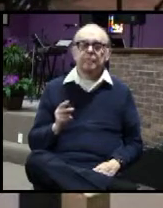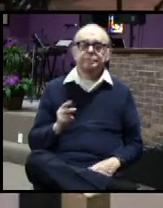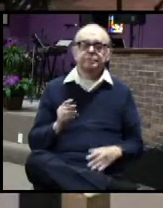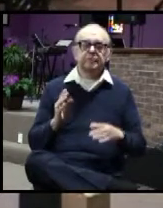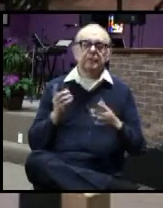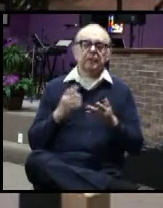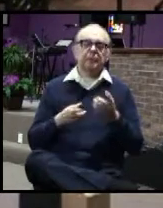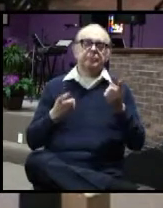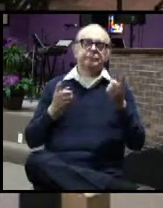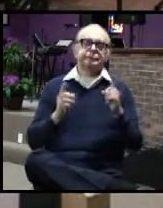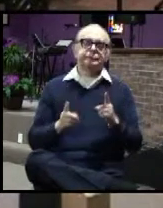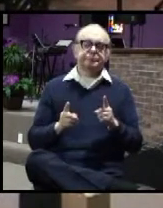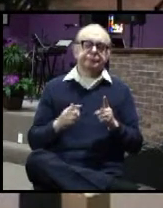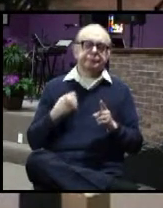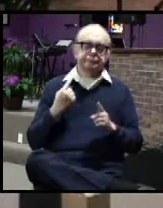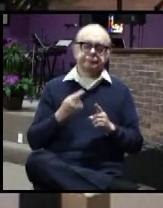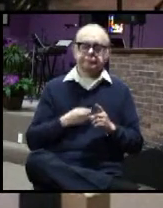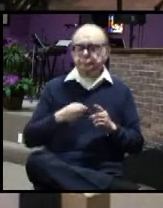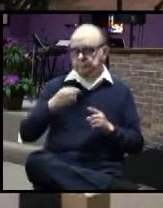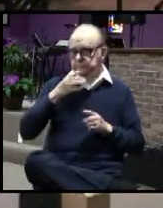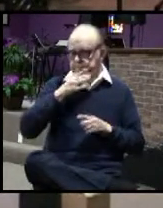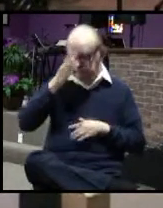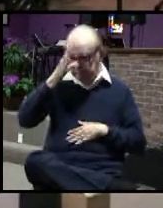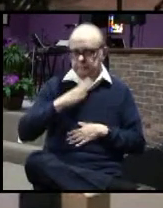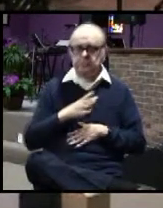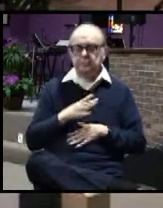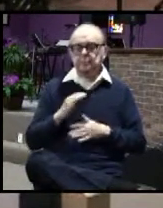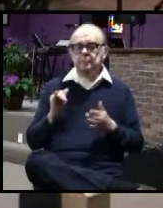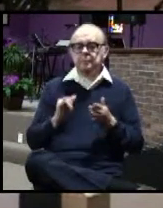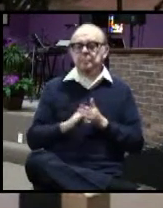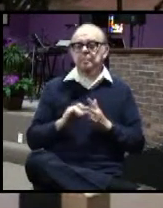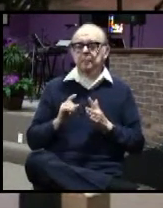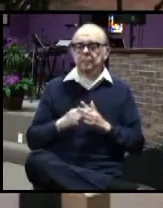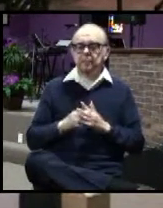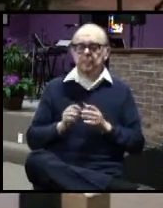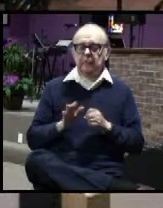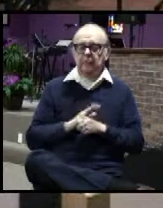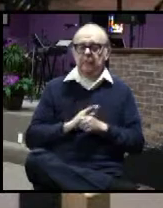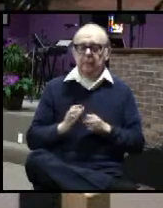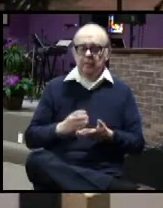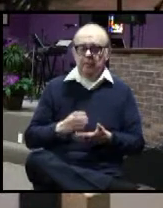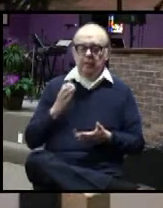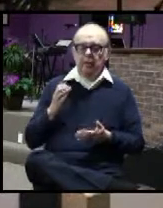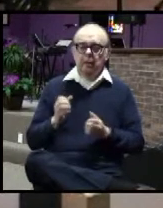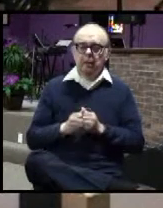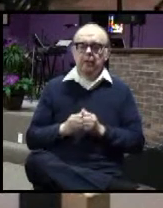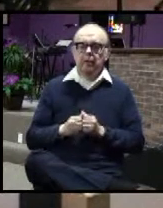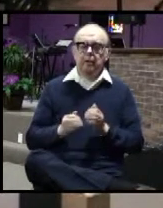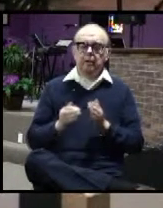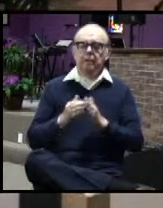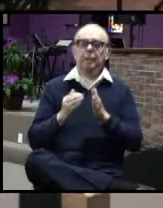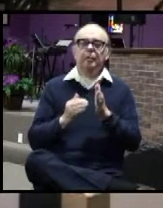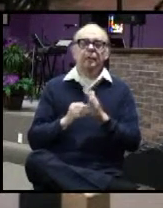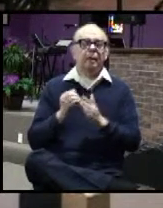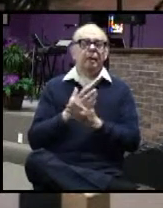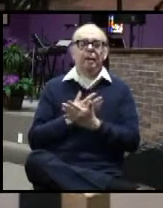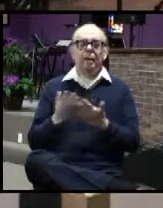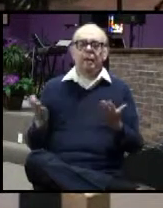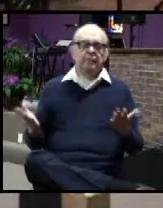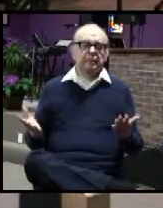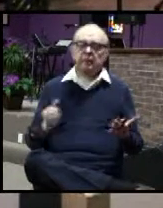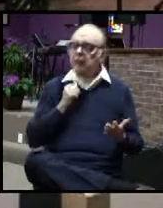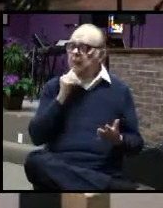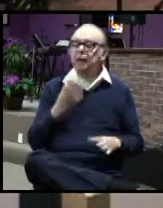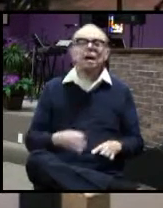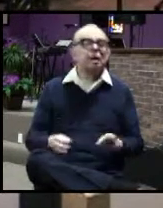What happens to us, ladies and gentlemen, is we start filling our pot up with millions and millions of things that don't matter.